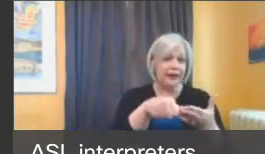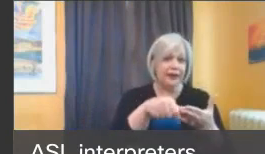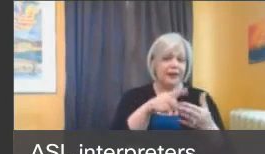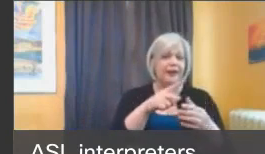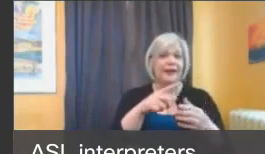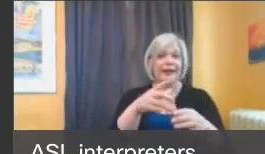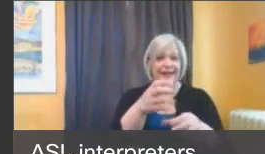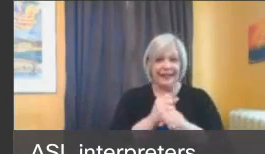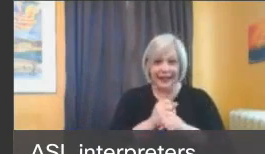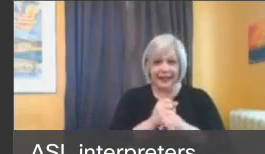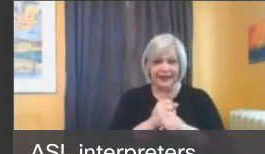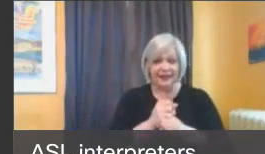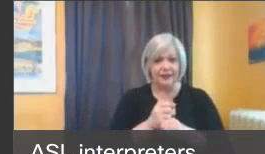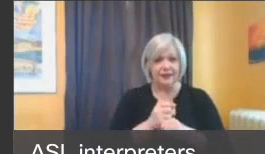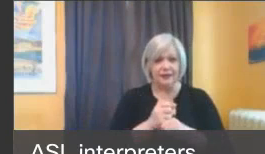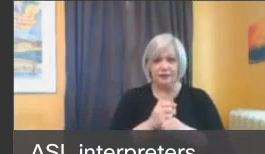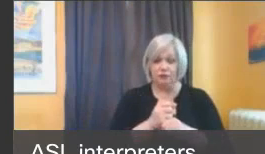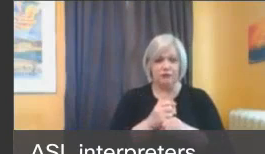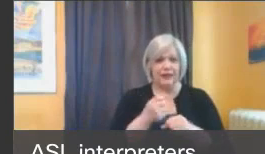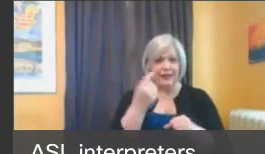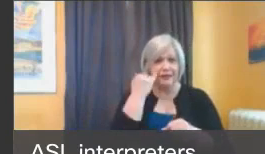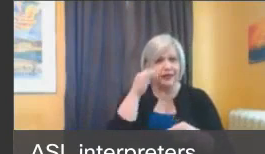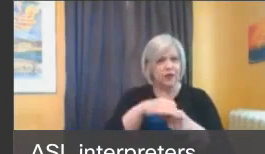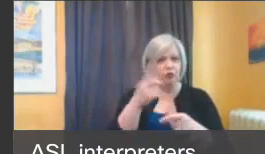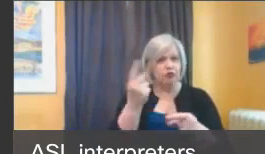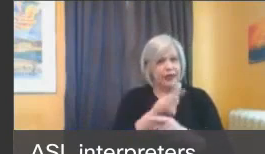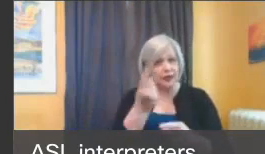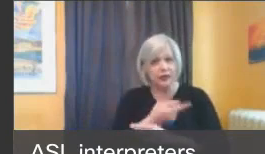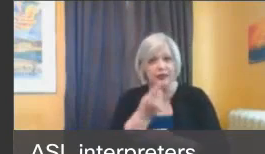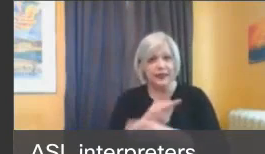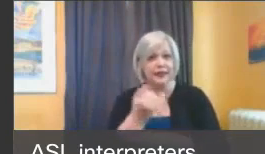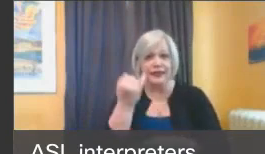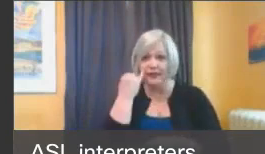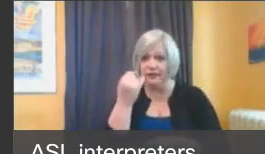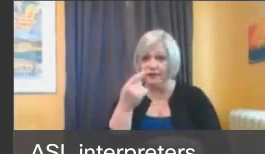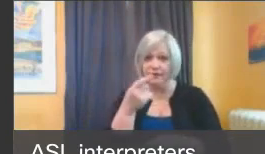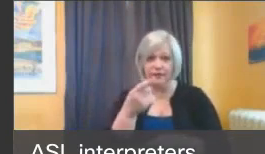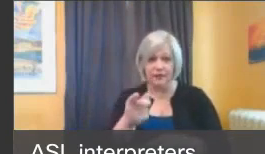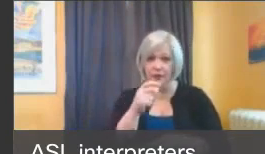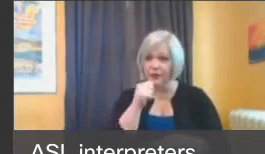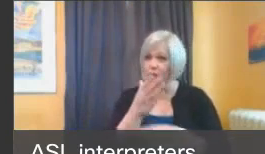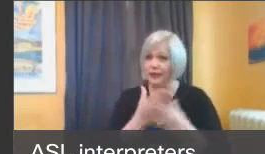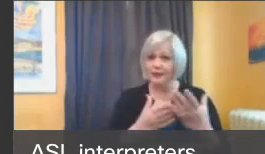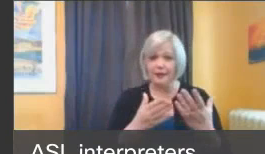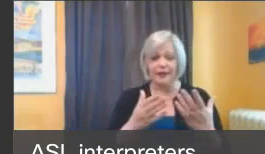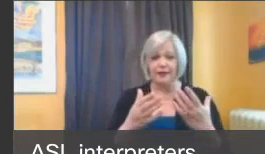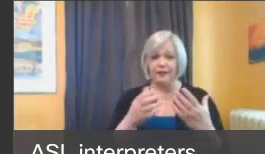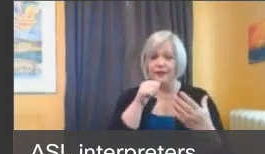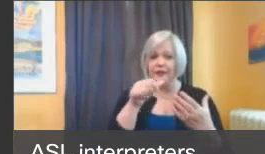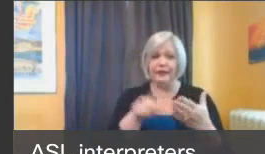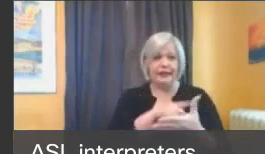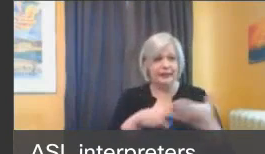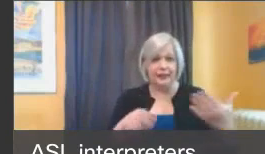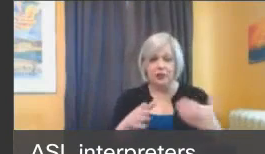mail ballots as long as they are a regular voter, as long as they are, you know, as long as we don't get some kind of kickback or some kind of cancellation,